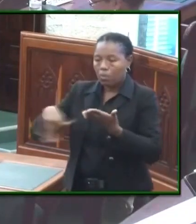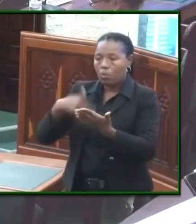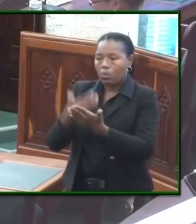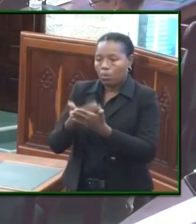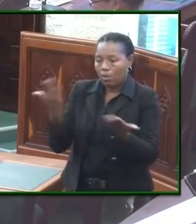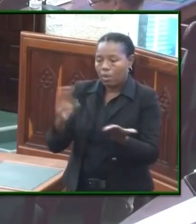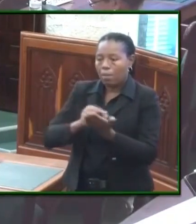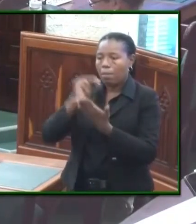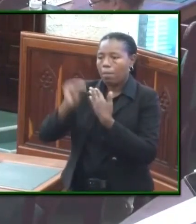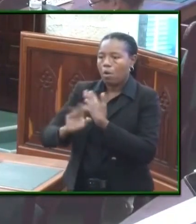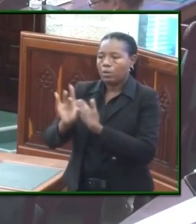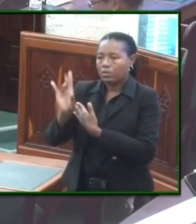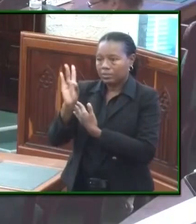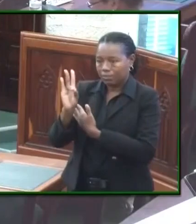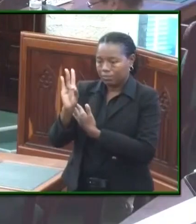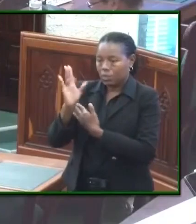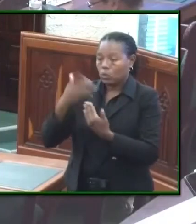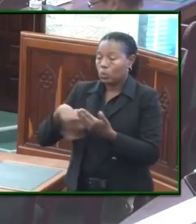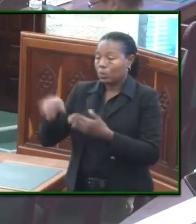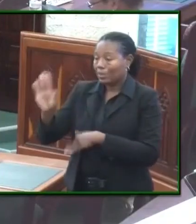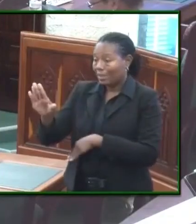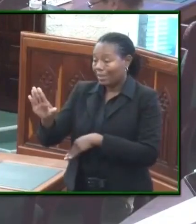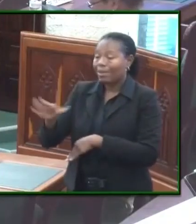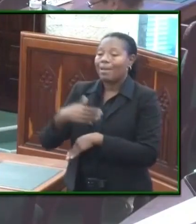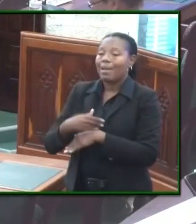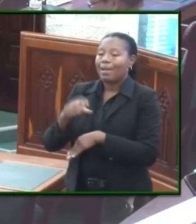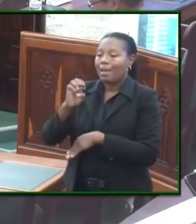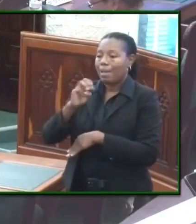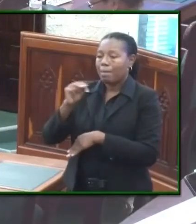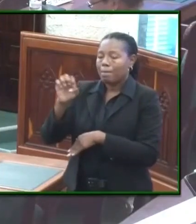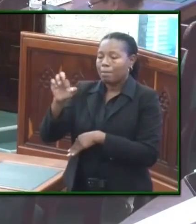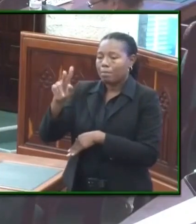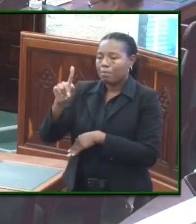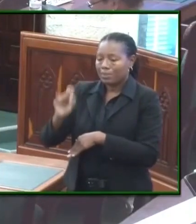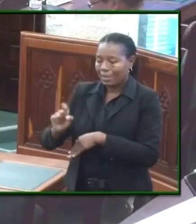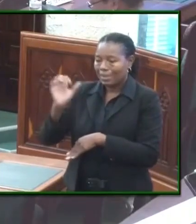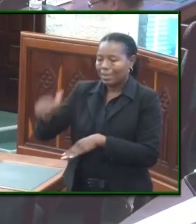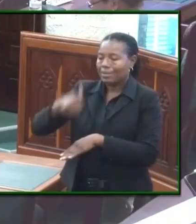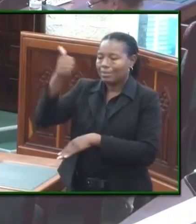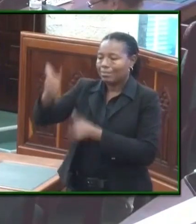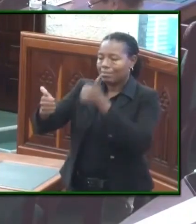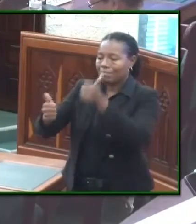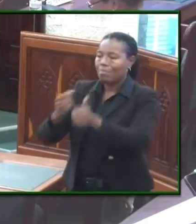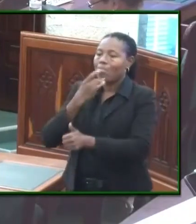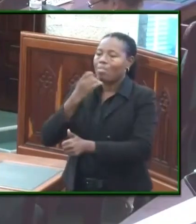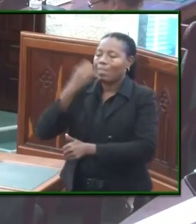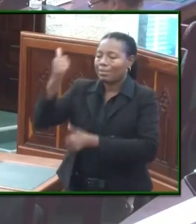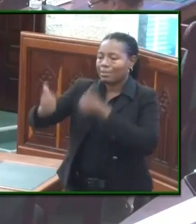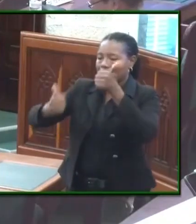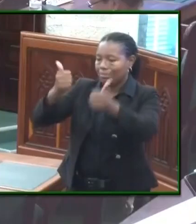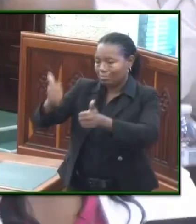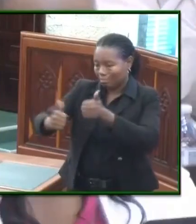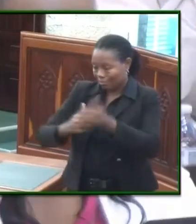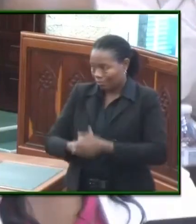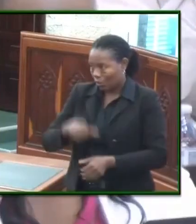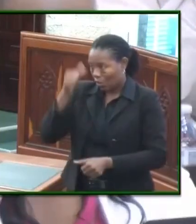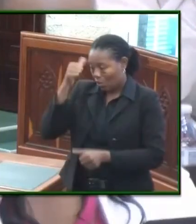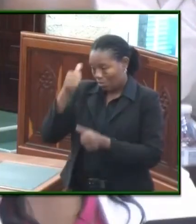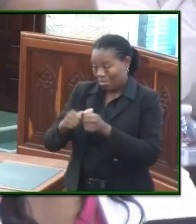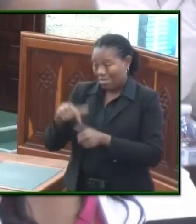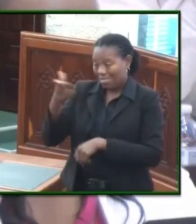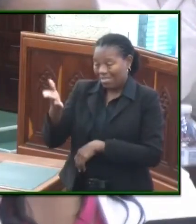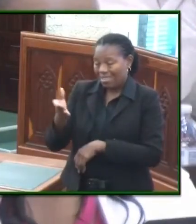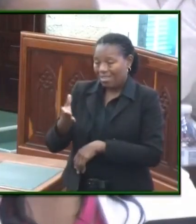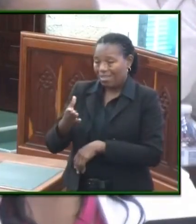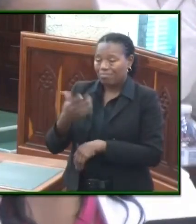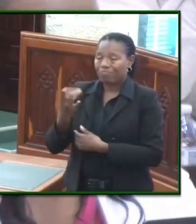can upgrade the lights at Emerton. So we had gotten them back into play, and as you can imagine, the lights are aged. So